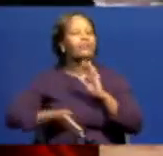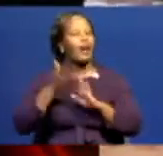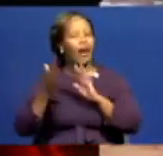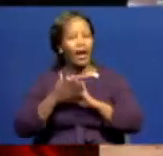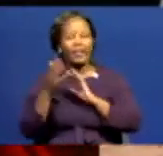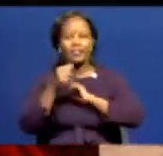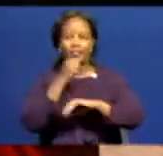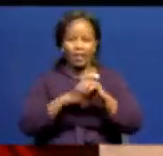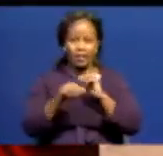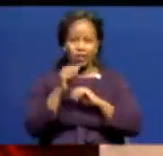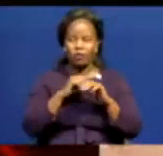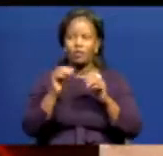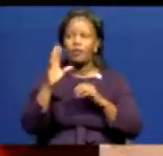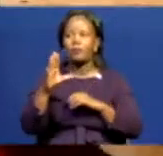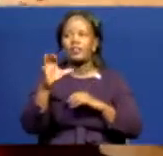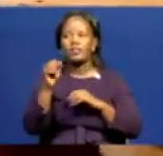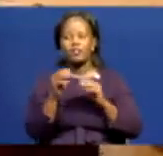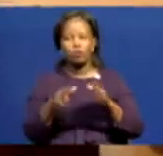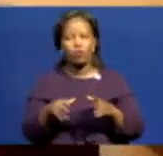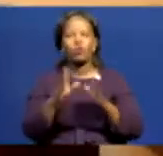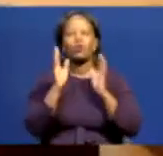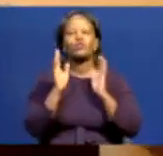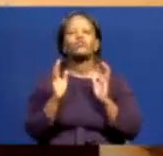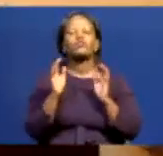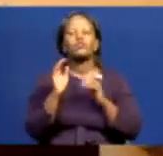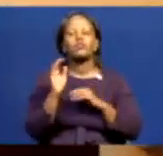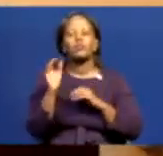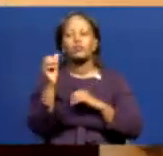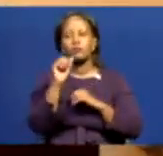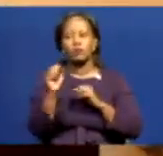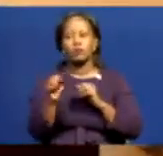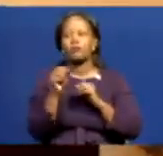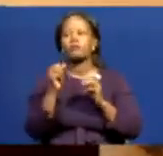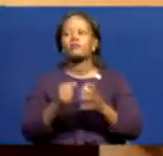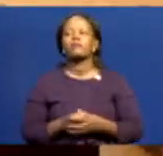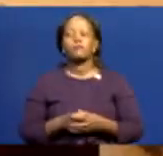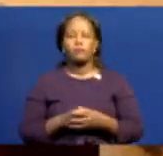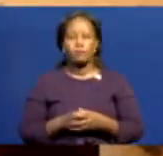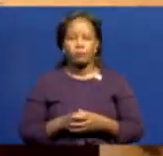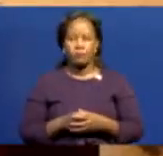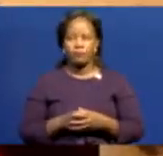by the Cabinet Secretary for Roads and Transport, Kipchumba Murkomen.